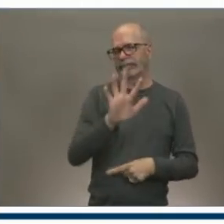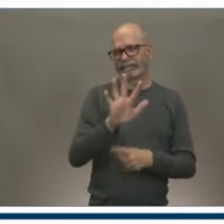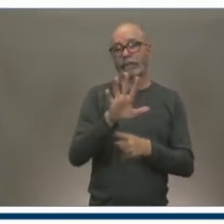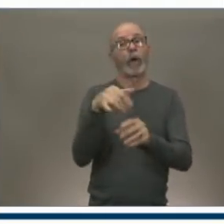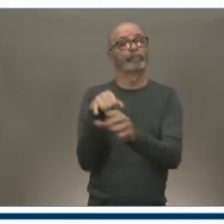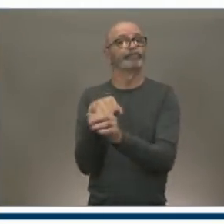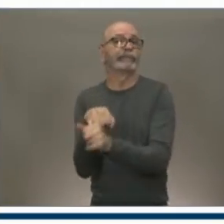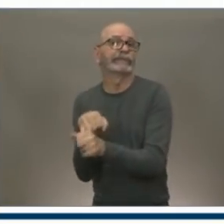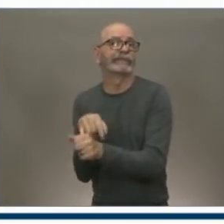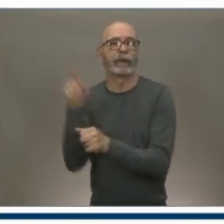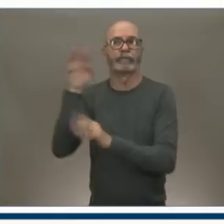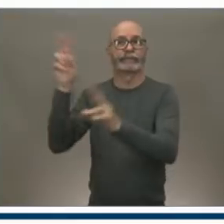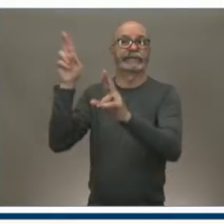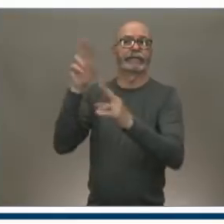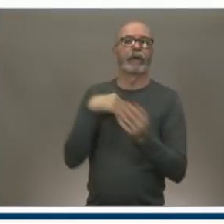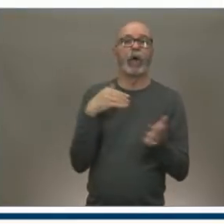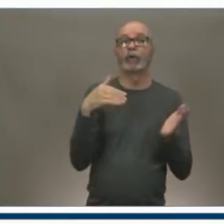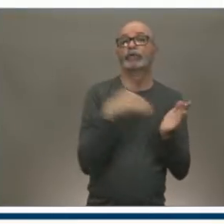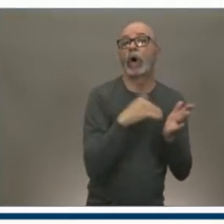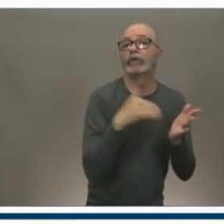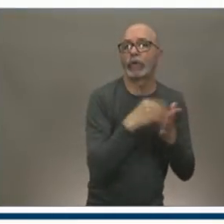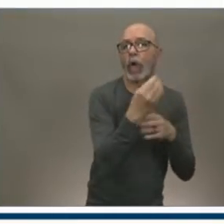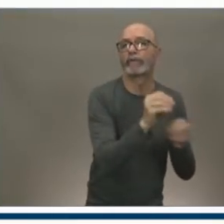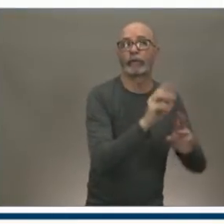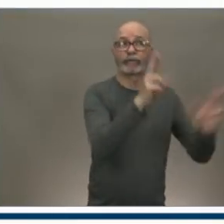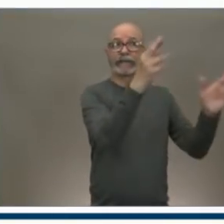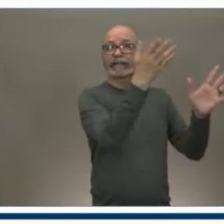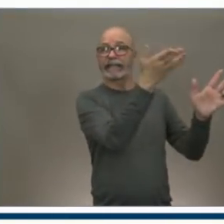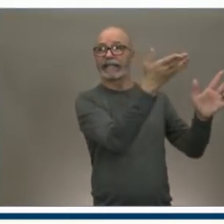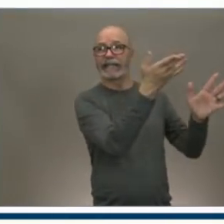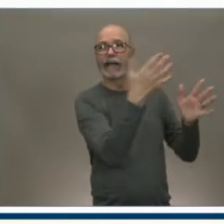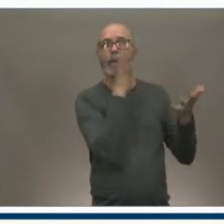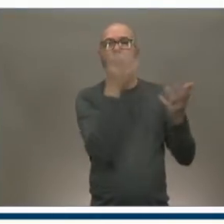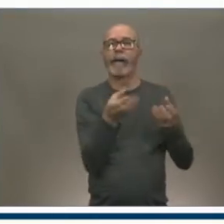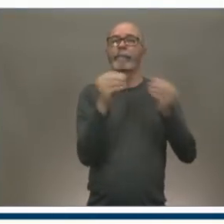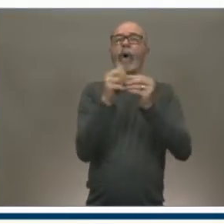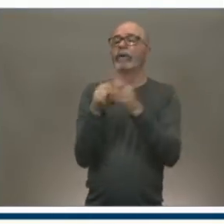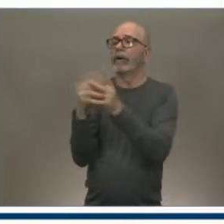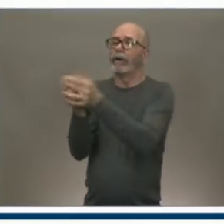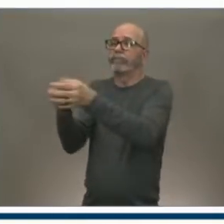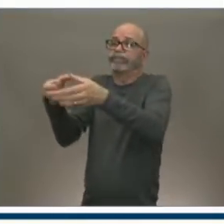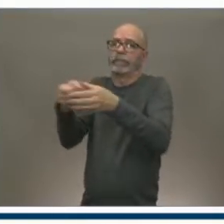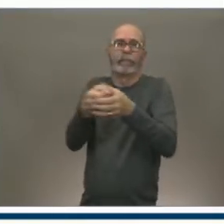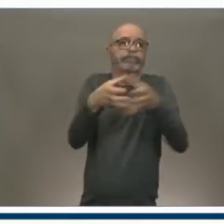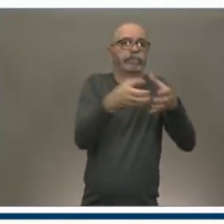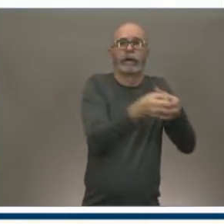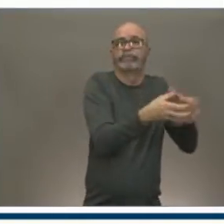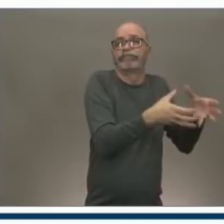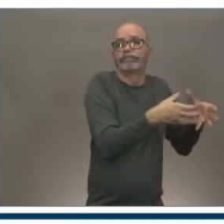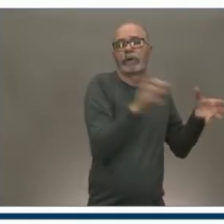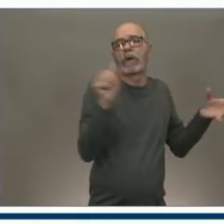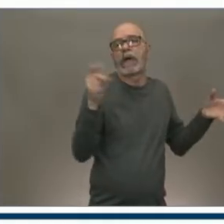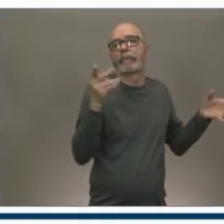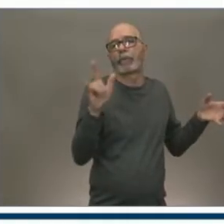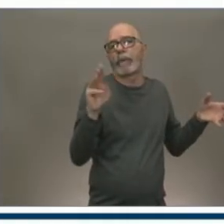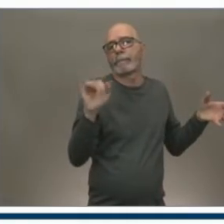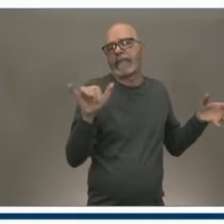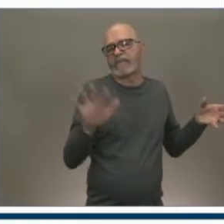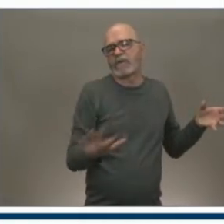physicians' offices. And our plan is to expand these clinics to more locations throughout April and May as our vaccine supply ramps